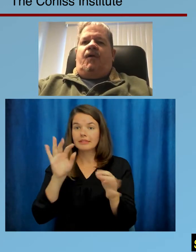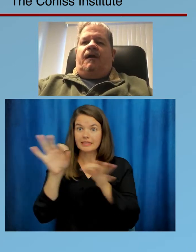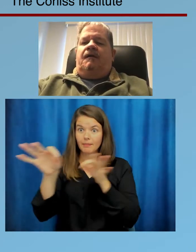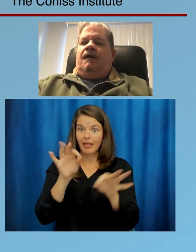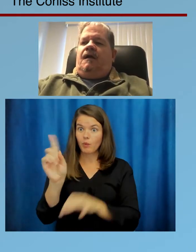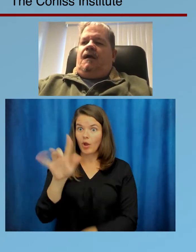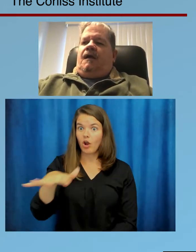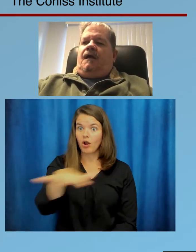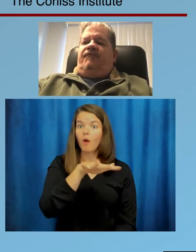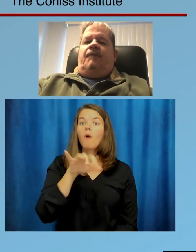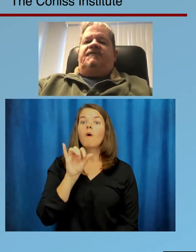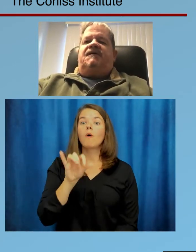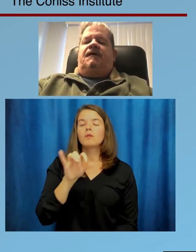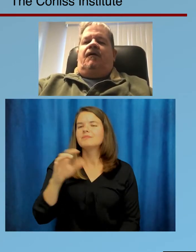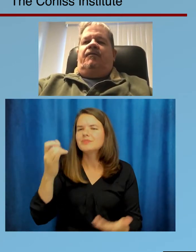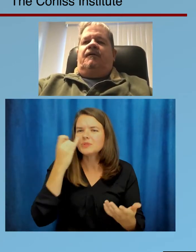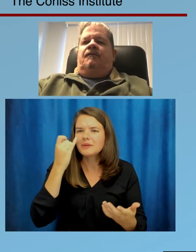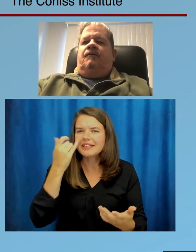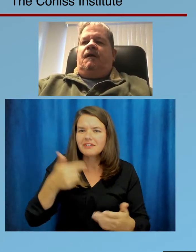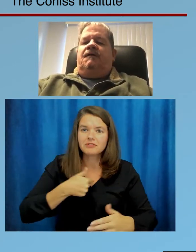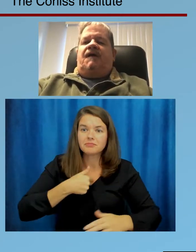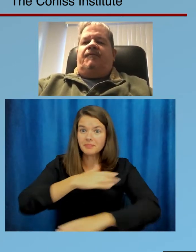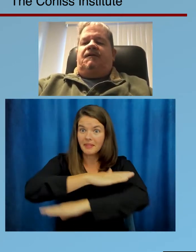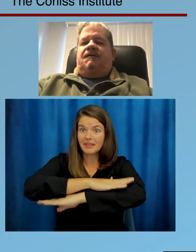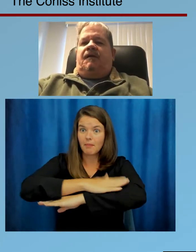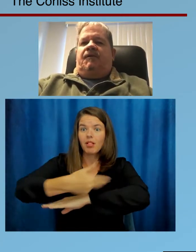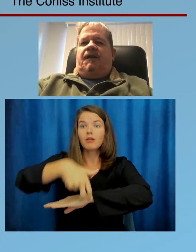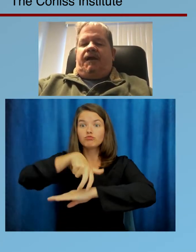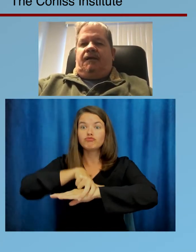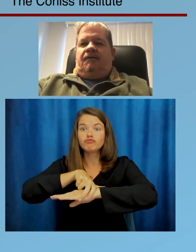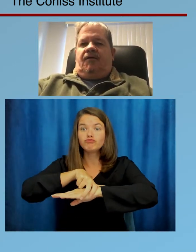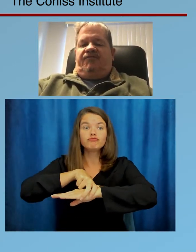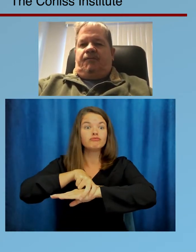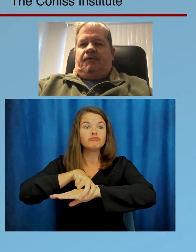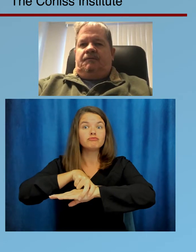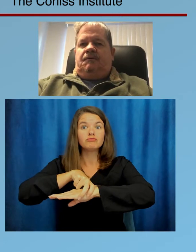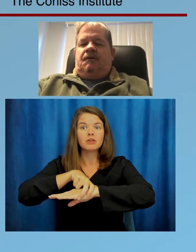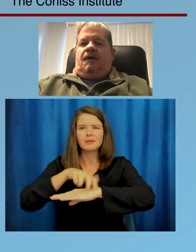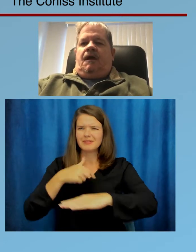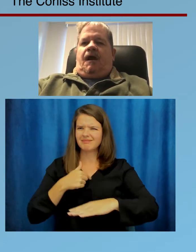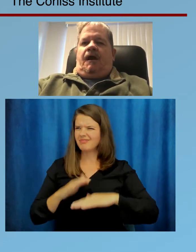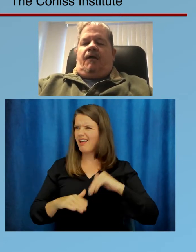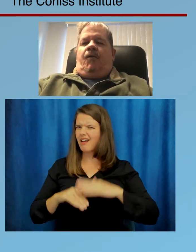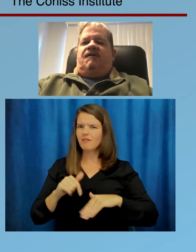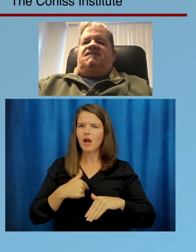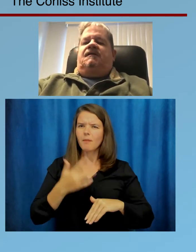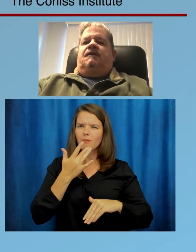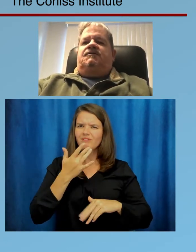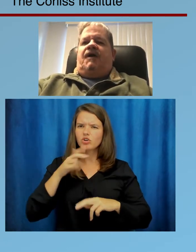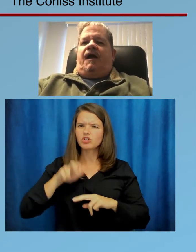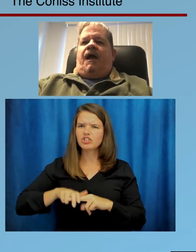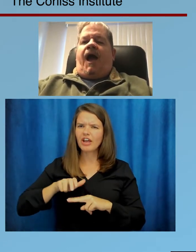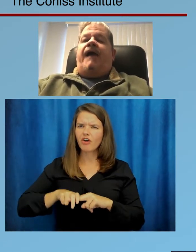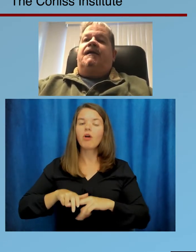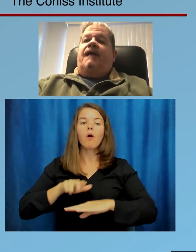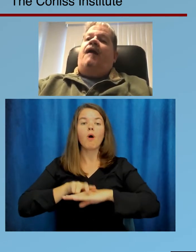this way, if I'm sitting on the examining table and I get uncomfortable and I want to sit in a chair, I can now get